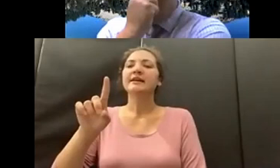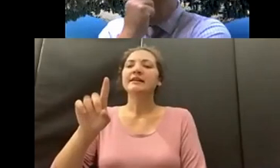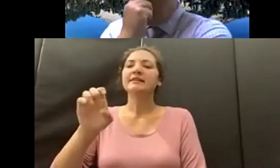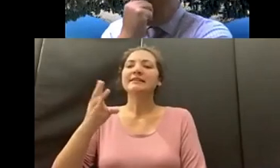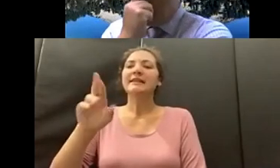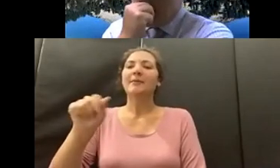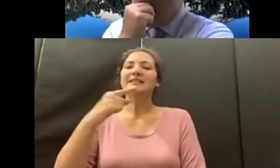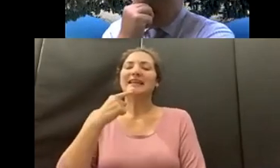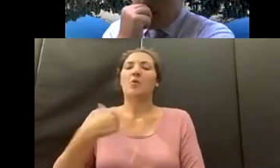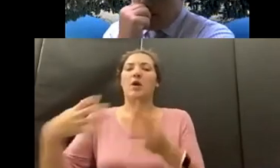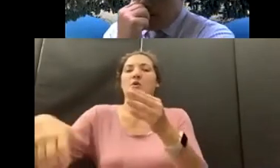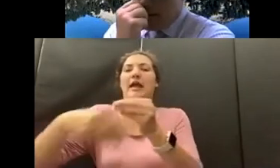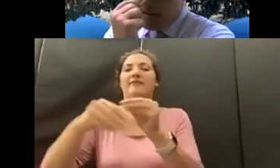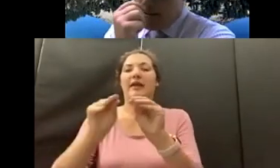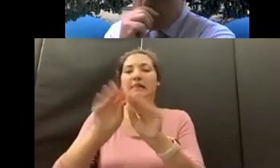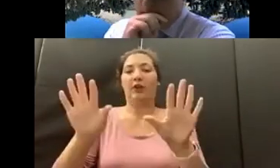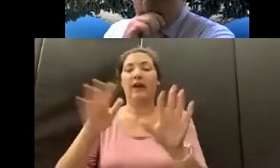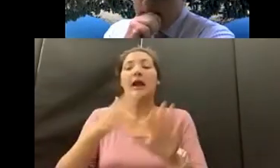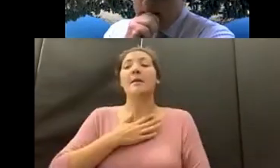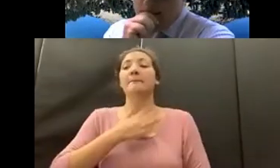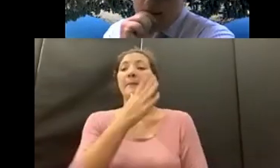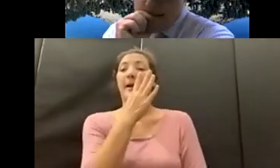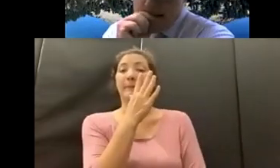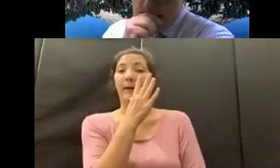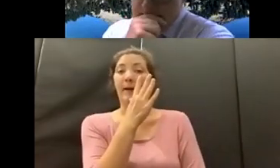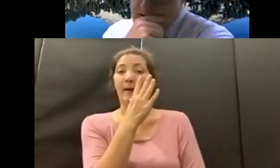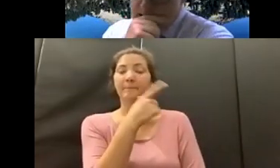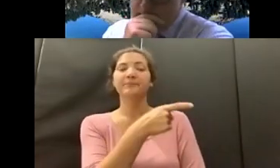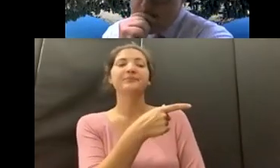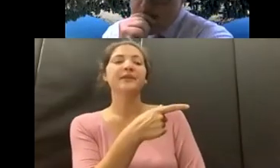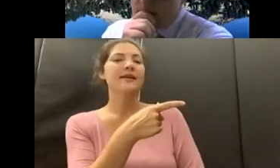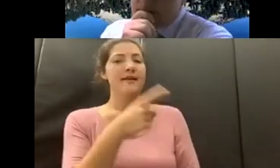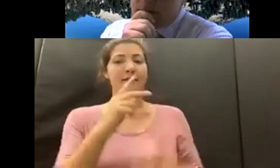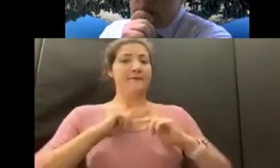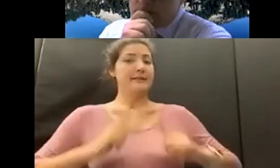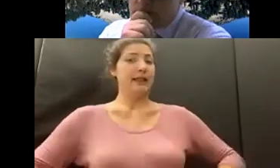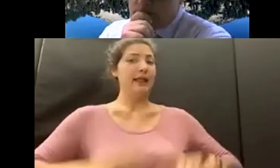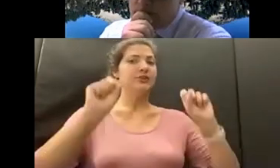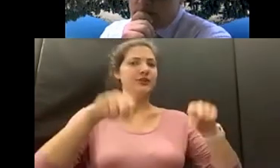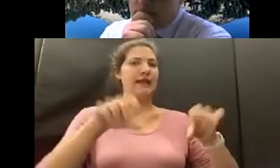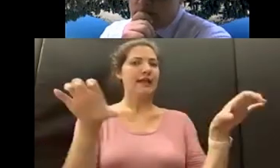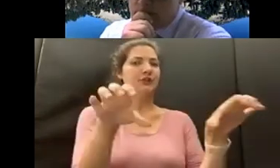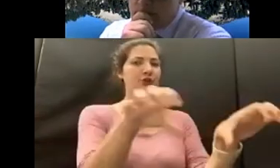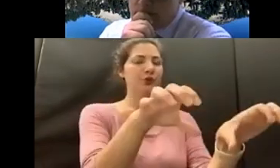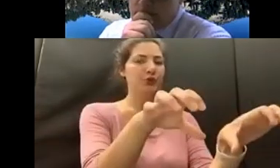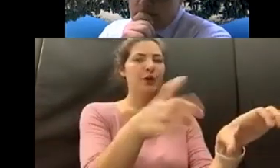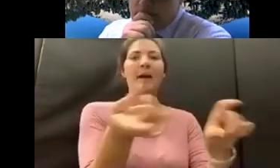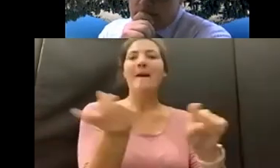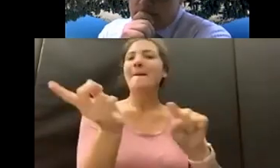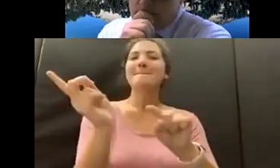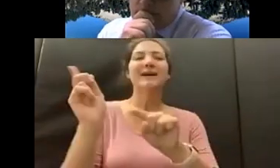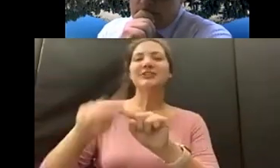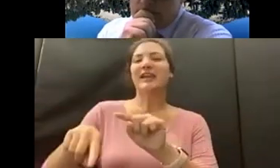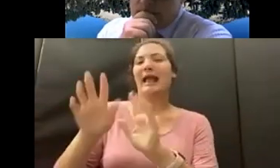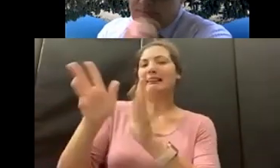that. My mom is physically, she can do anything physically, but she can't be left alone for more than